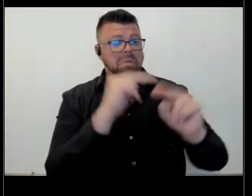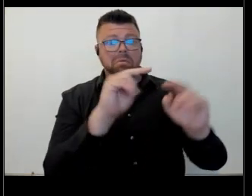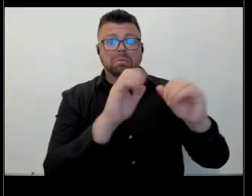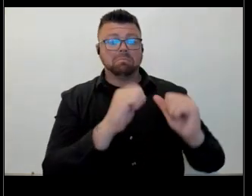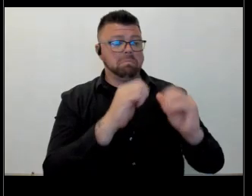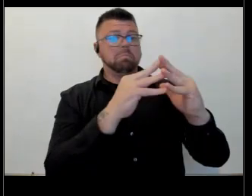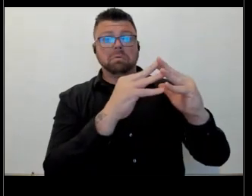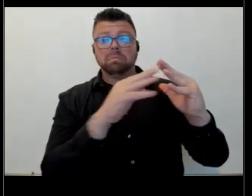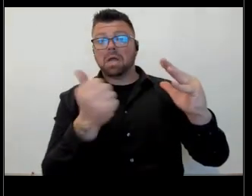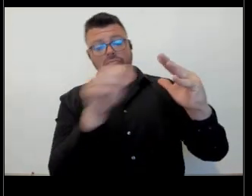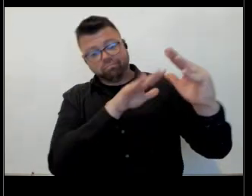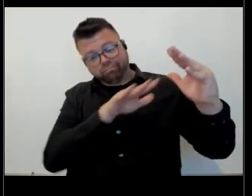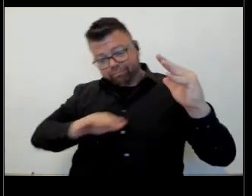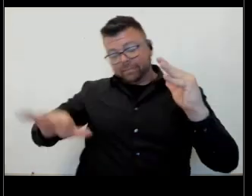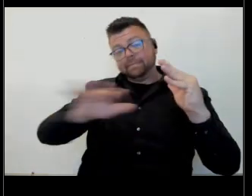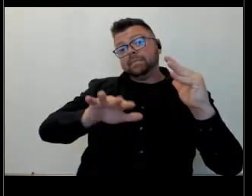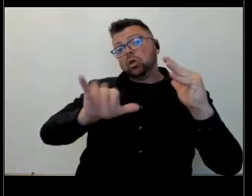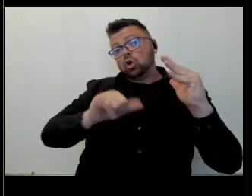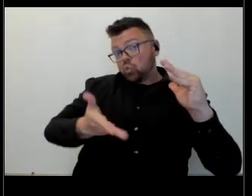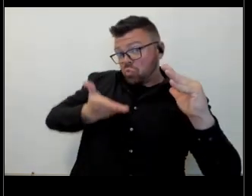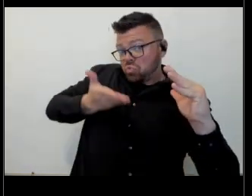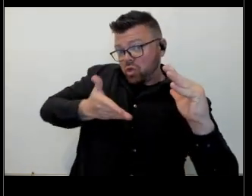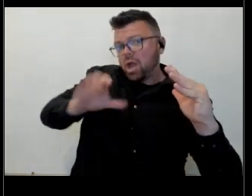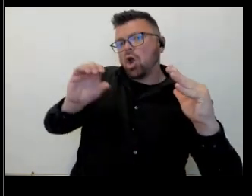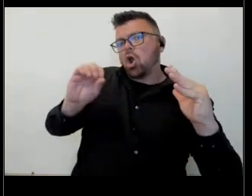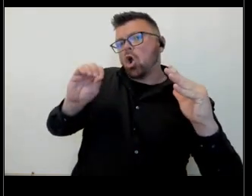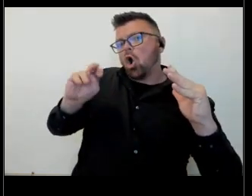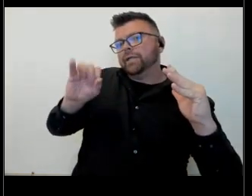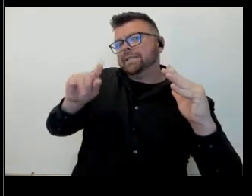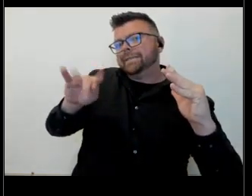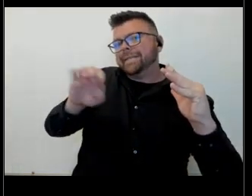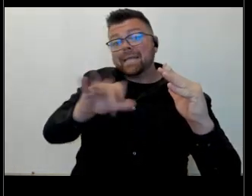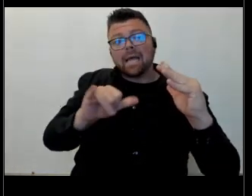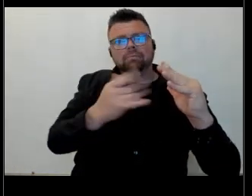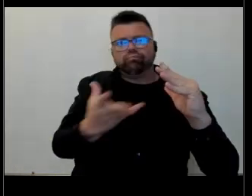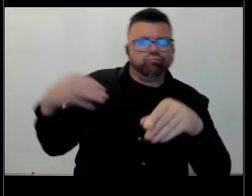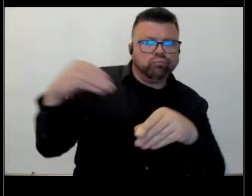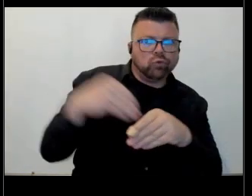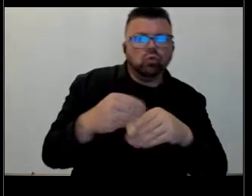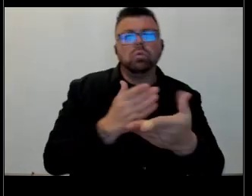but are on site and a part of the development.